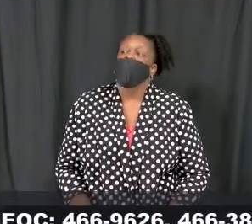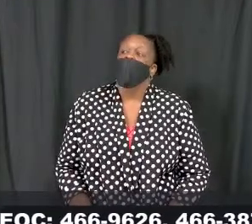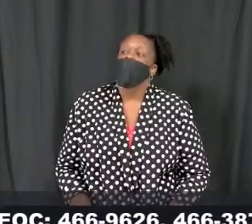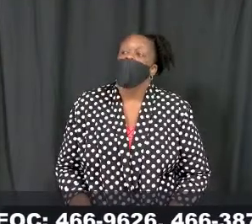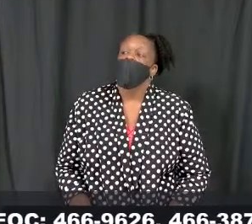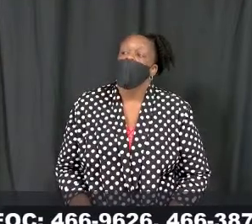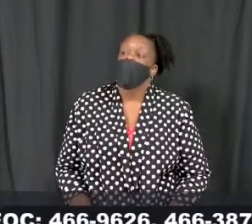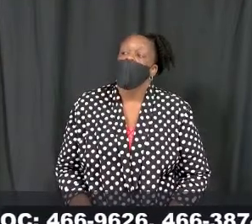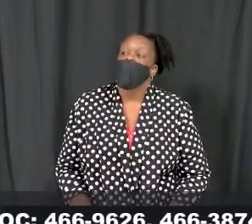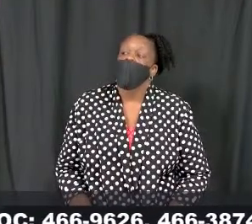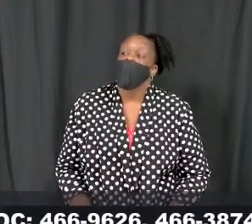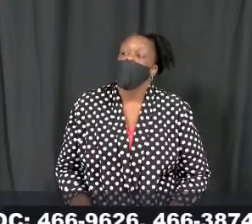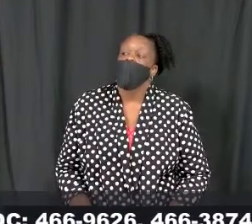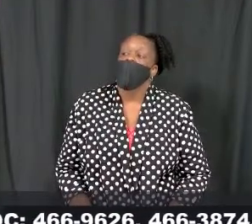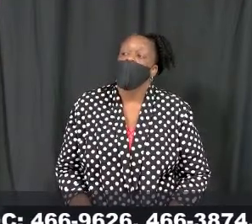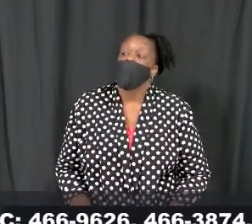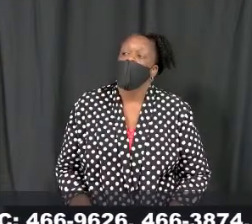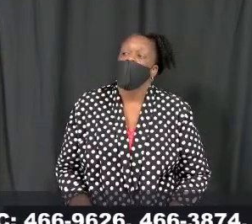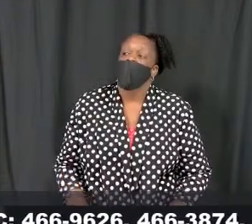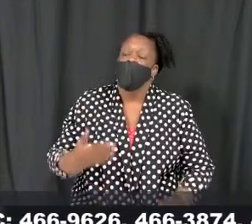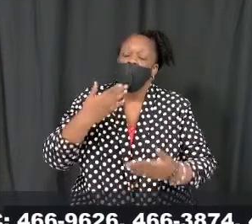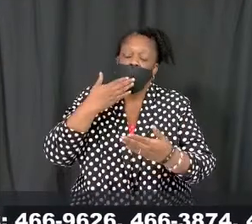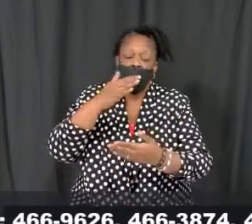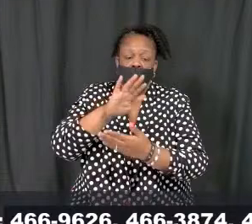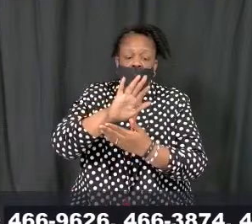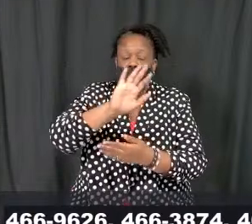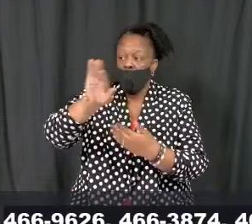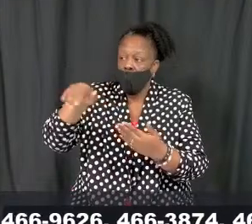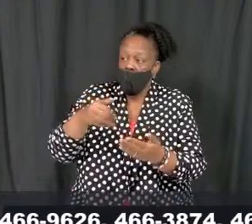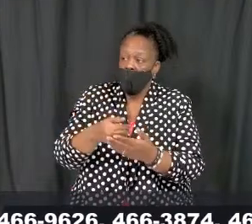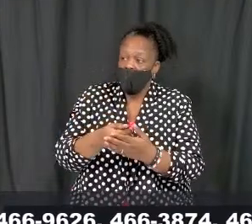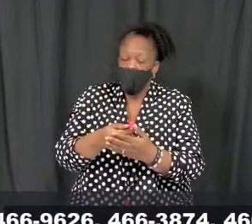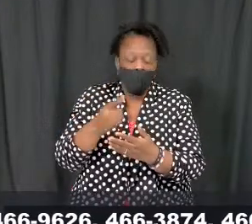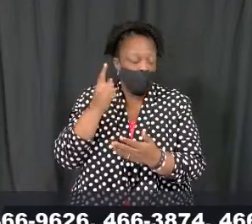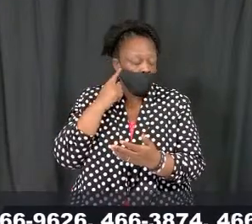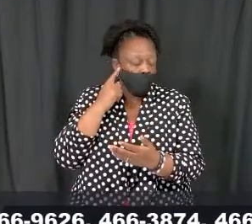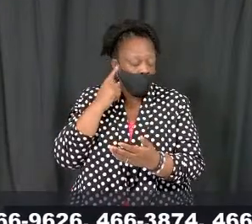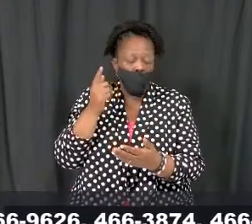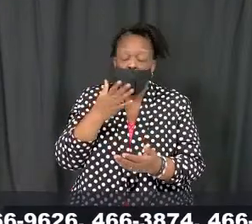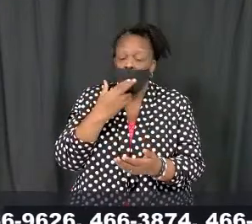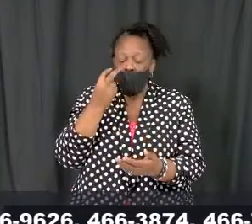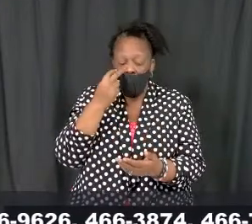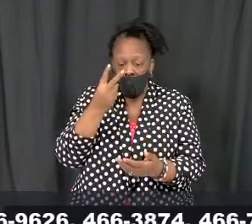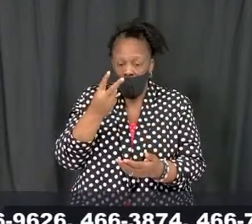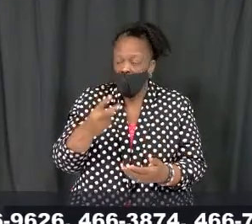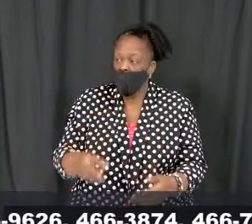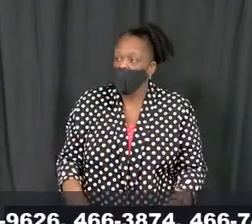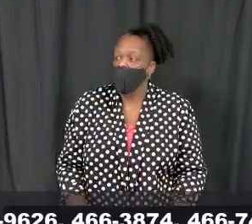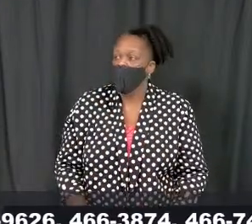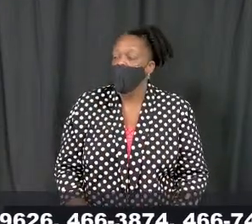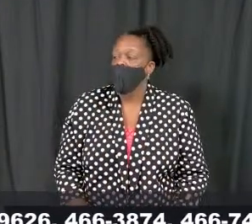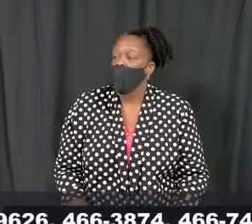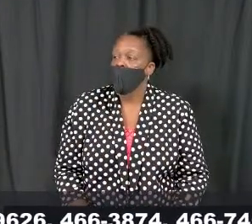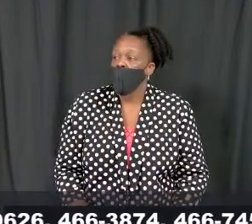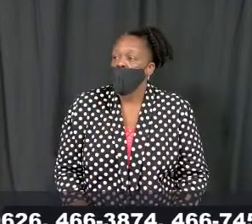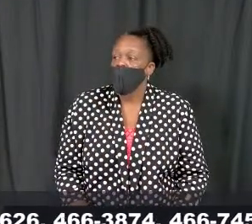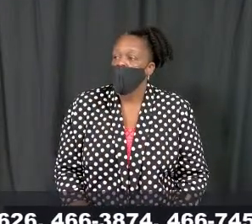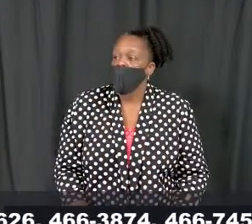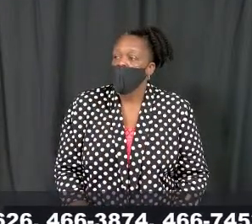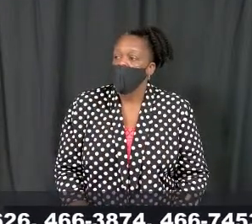Thank you very much, Mr. Williams, and a pleasant good afternoon to all listening to this broadcast via whatever means.